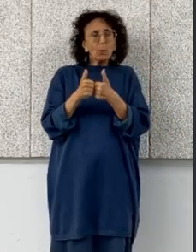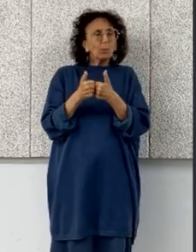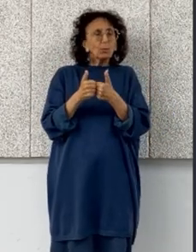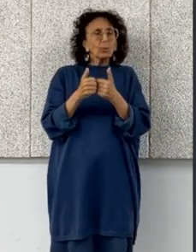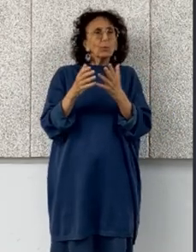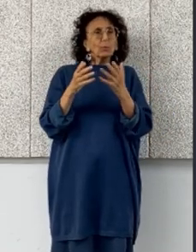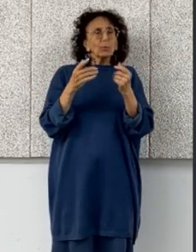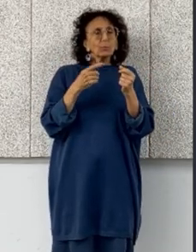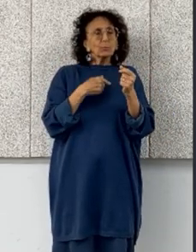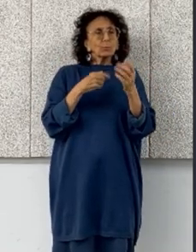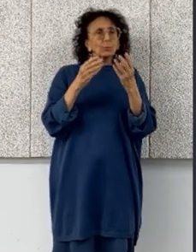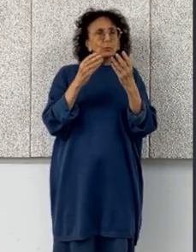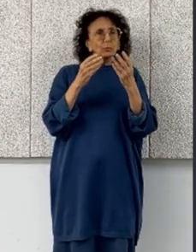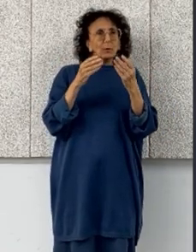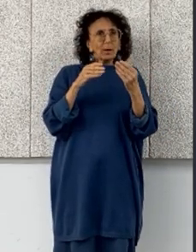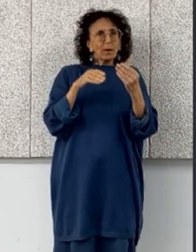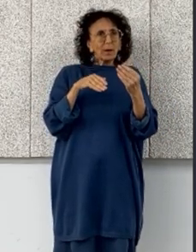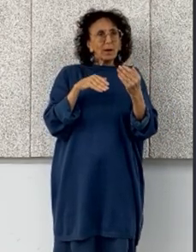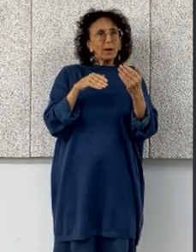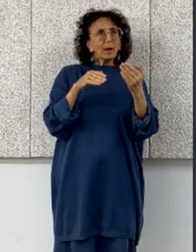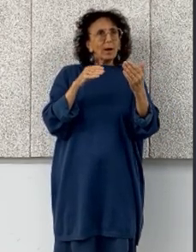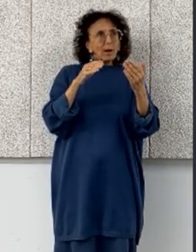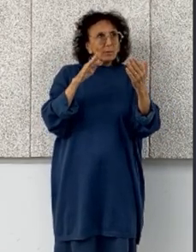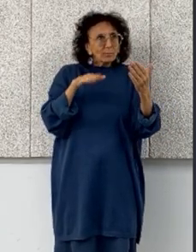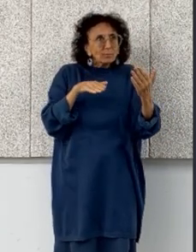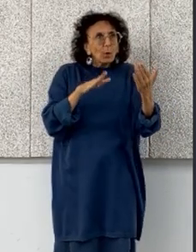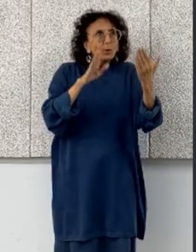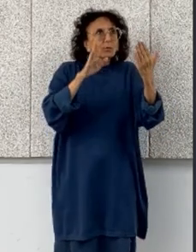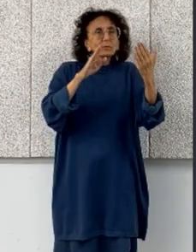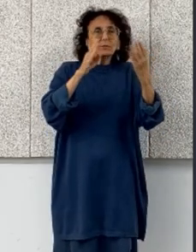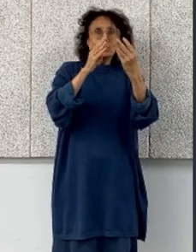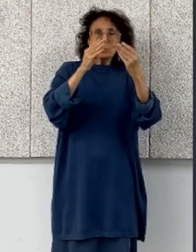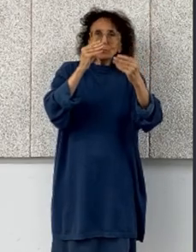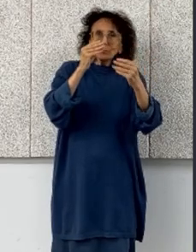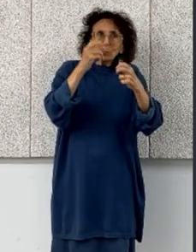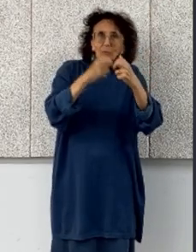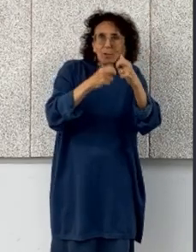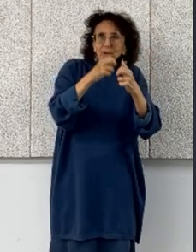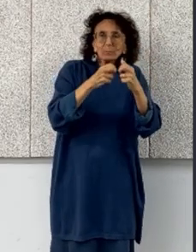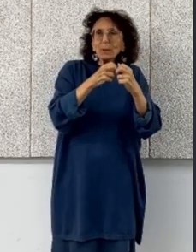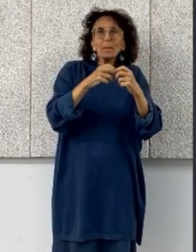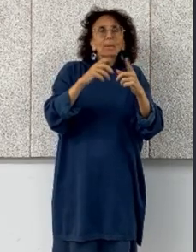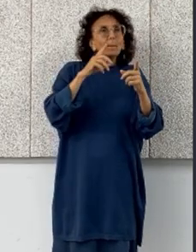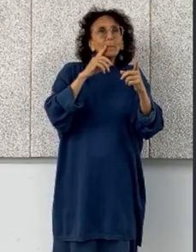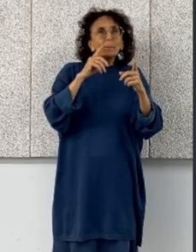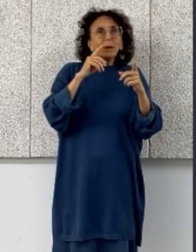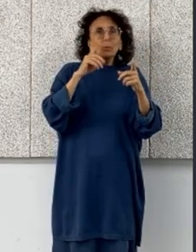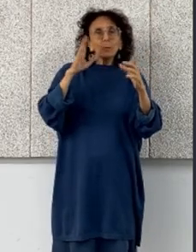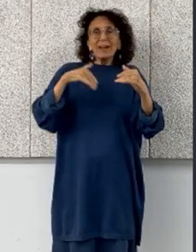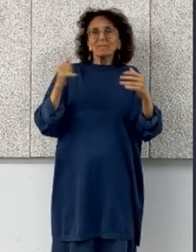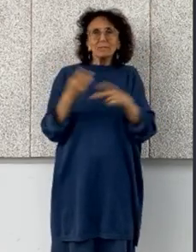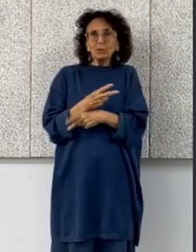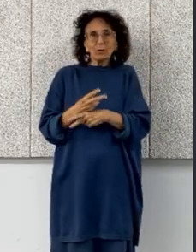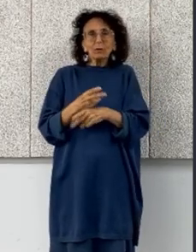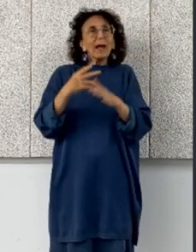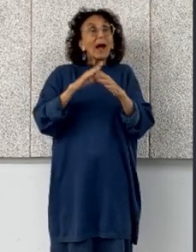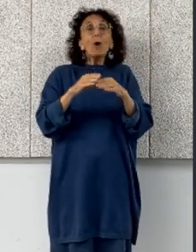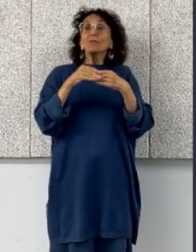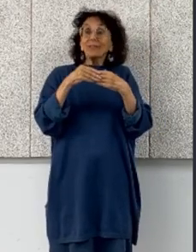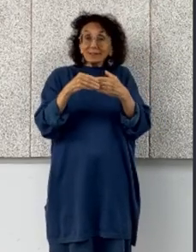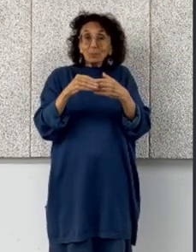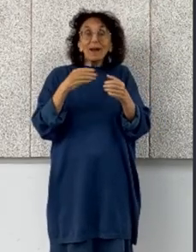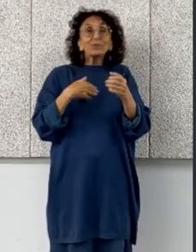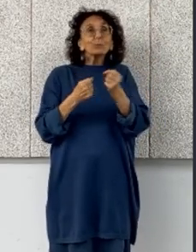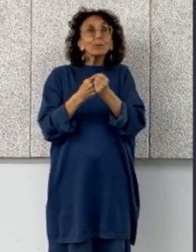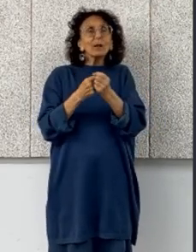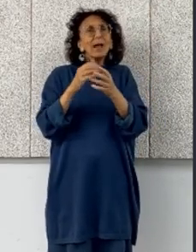we're trying to address as an industry without the resources that we have. How to be as flexible and supportive, but also protect the long-term health